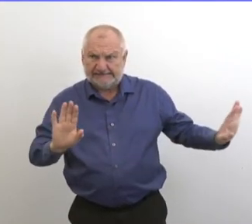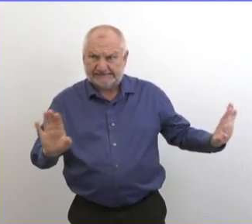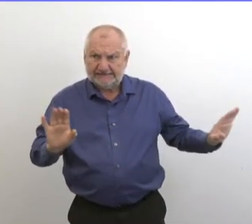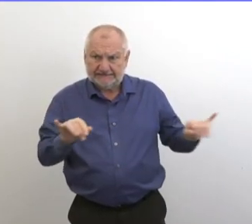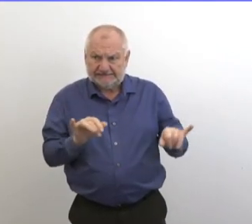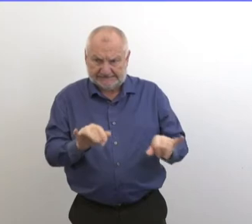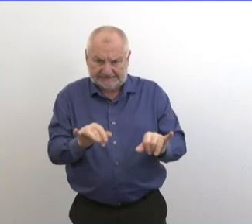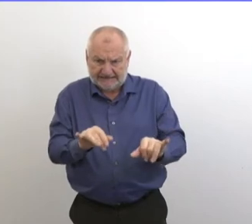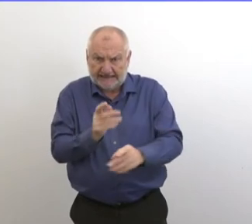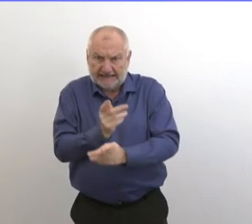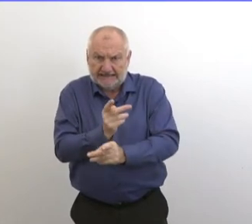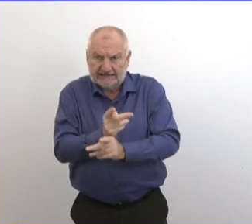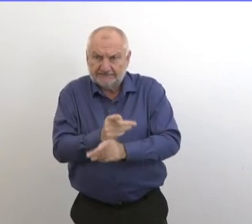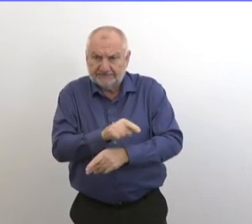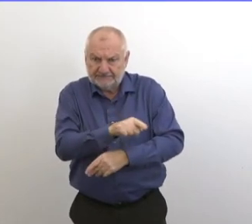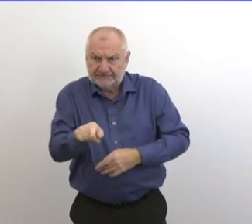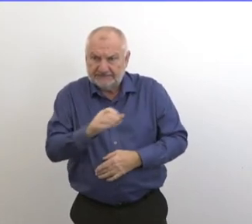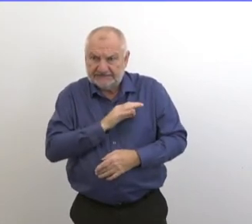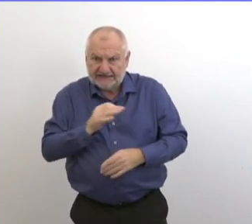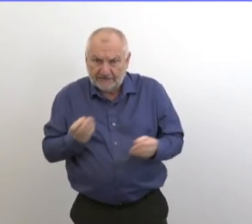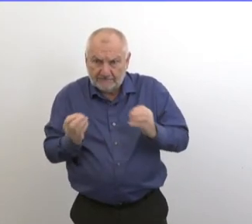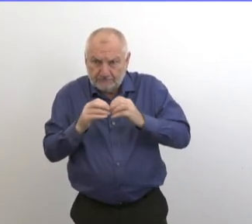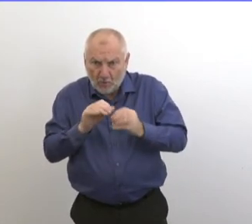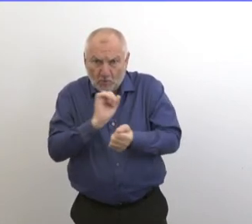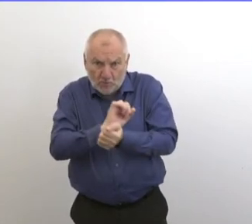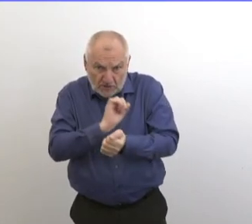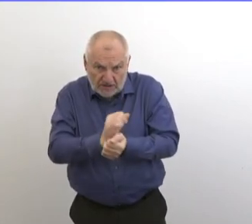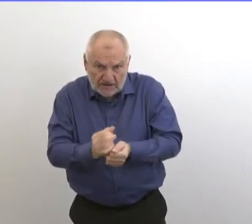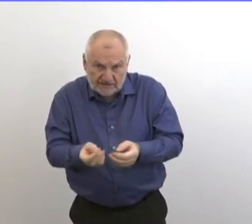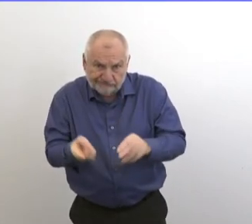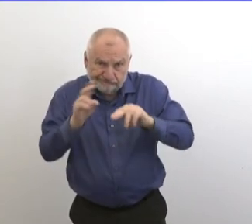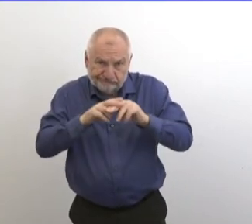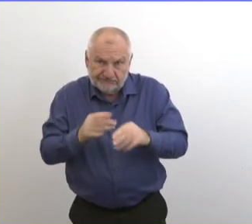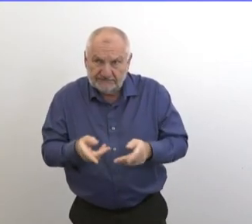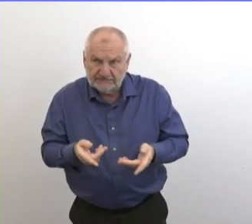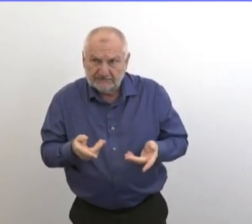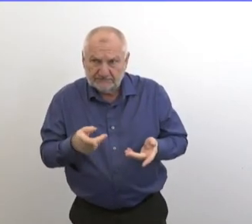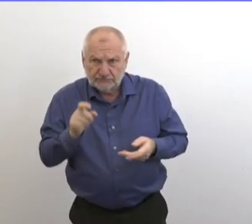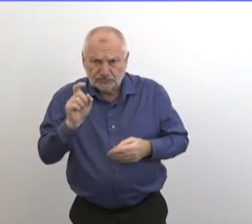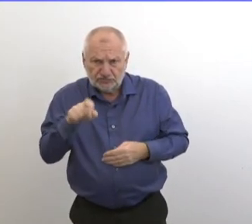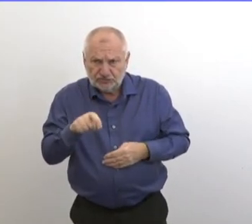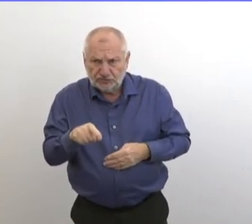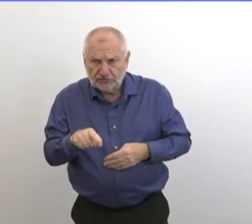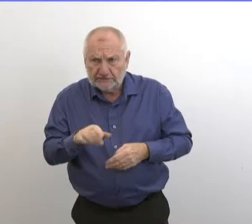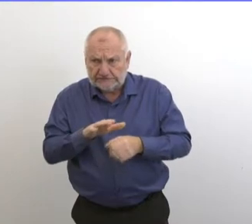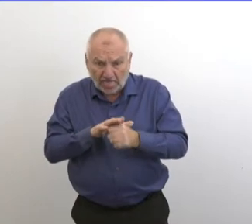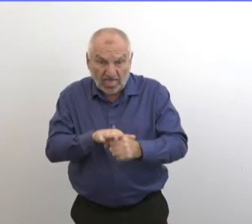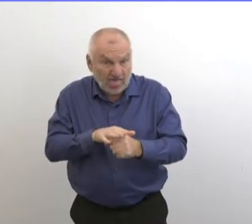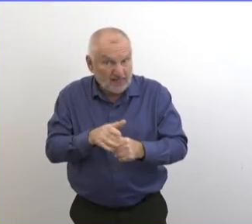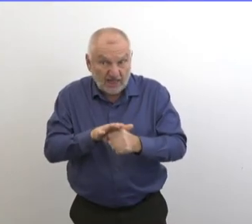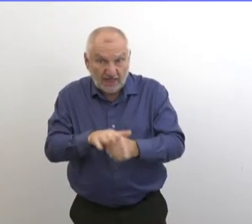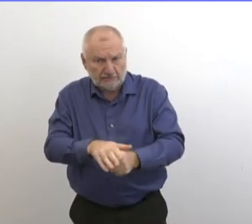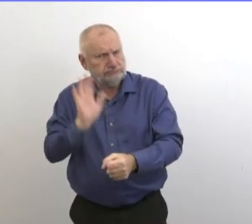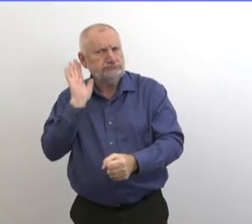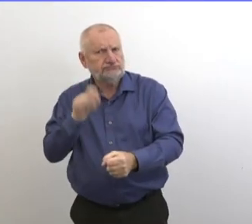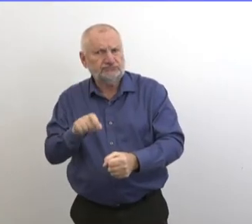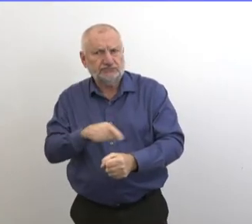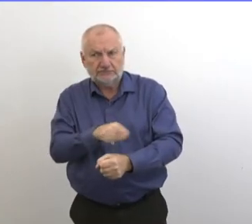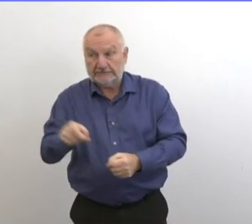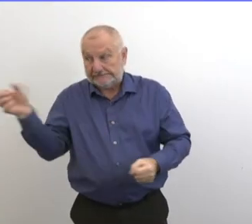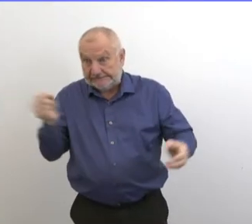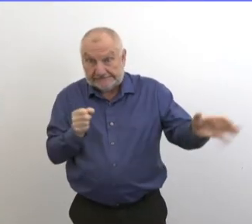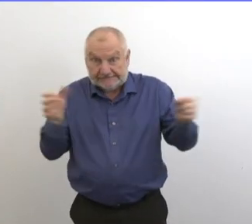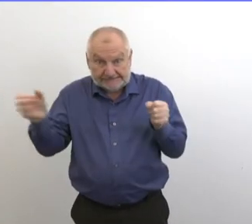terms of adding more people to the work pool to kind of take off the pressure of the existing workers? No, I mean, certainly for right now,